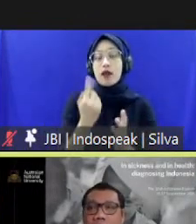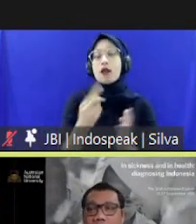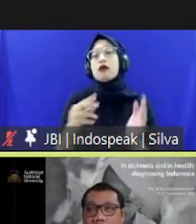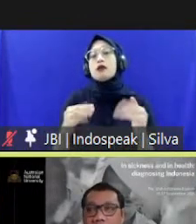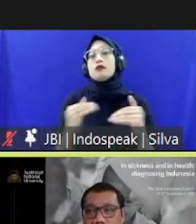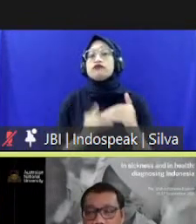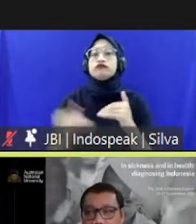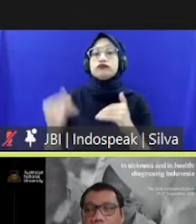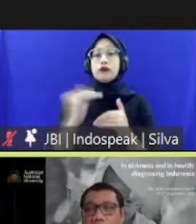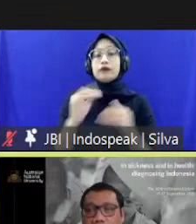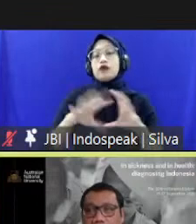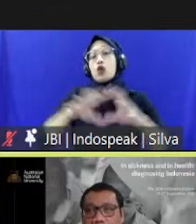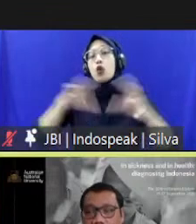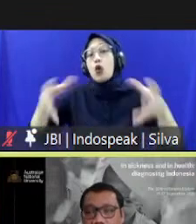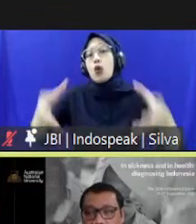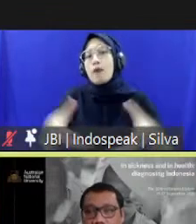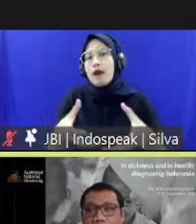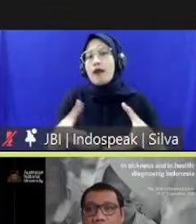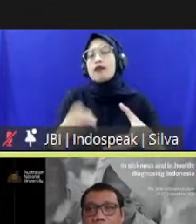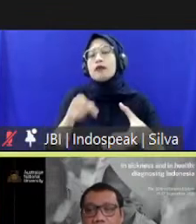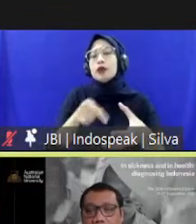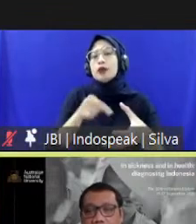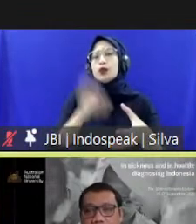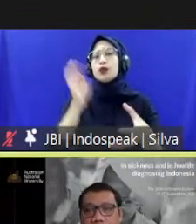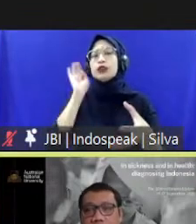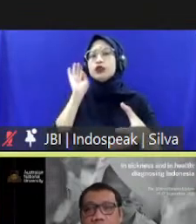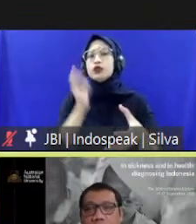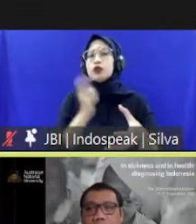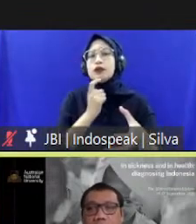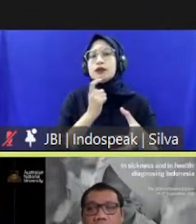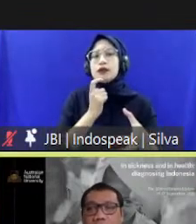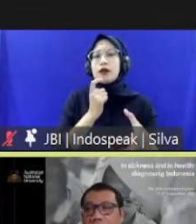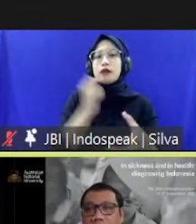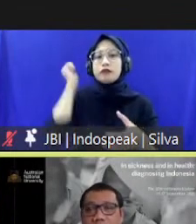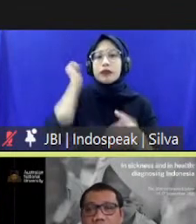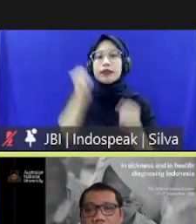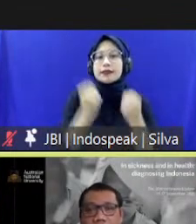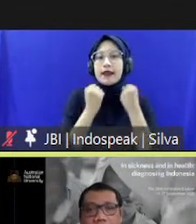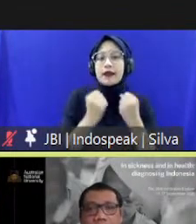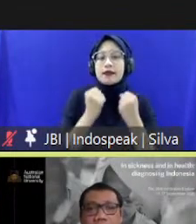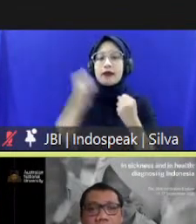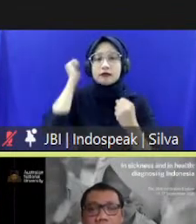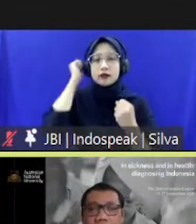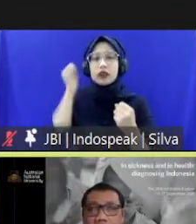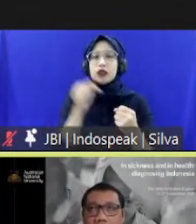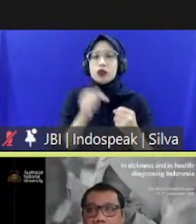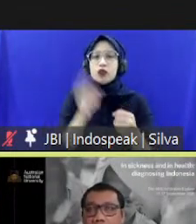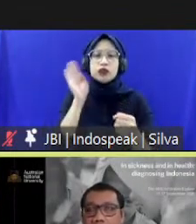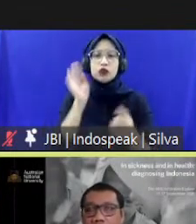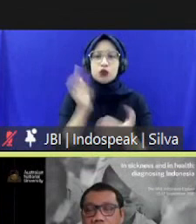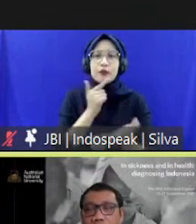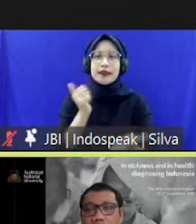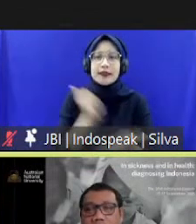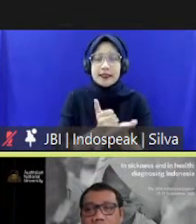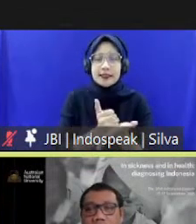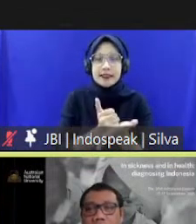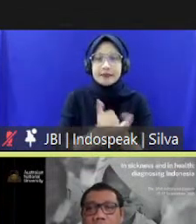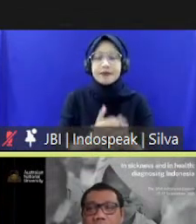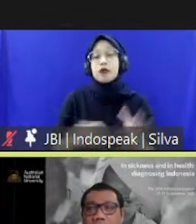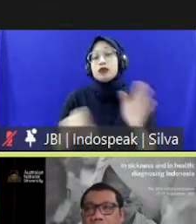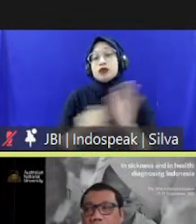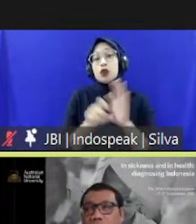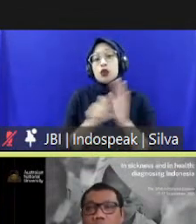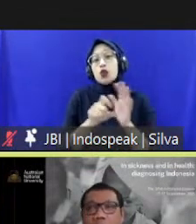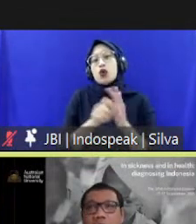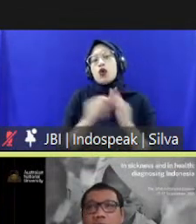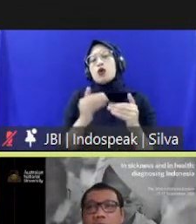health becomes one of the main issues. Say, for example, at the global context,